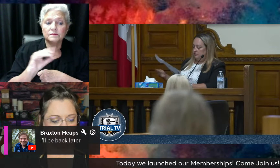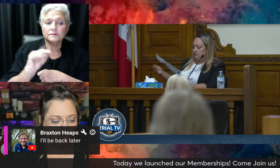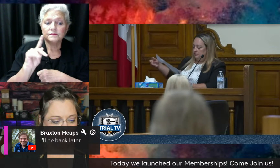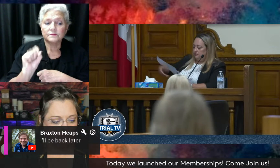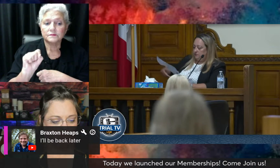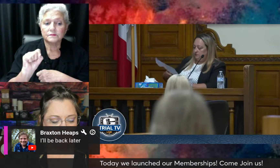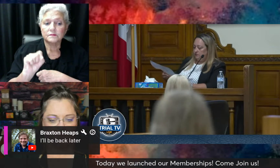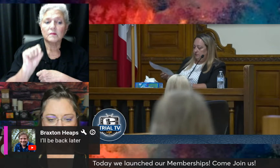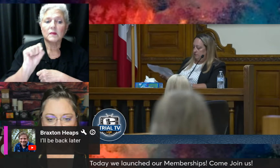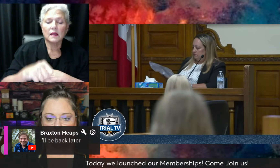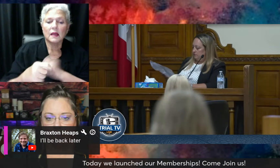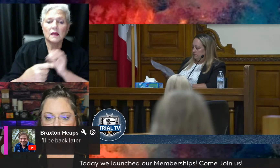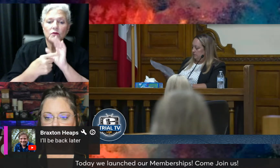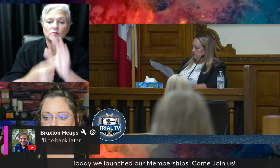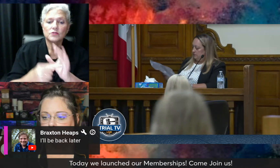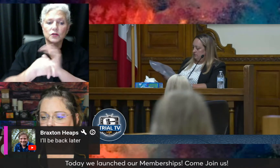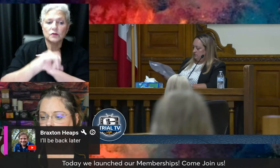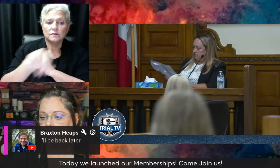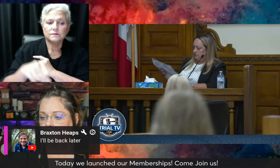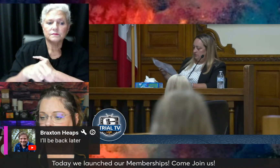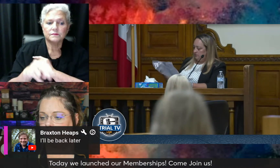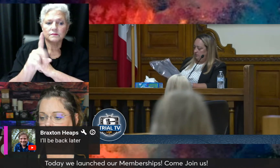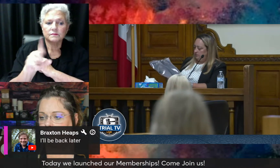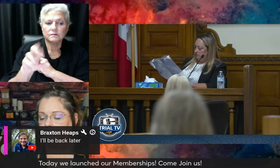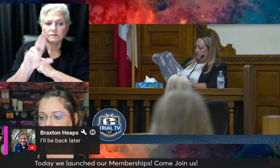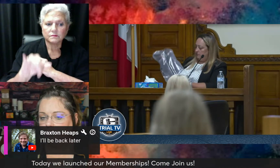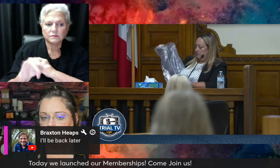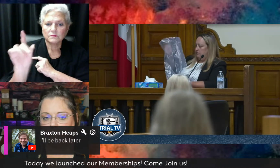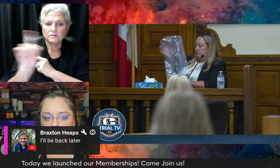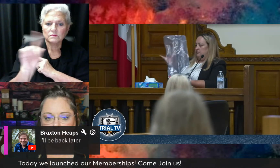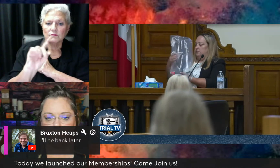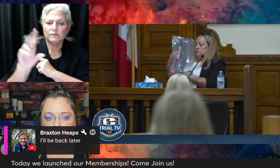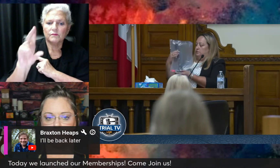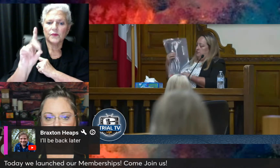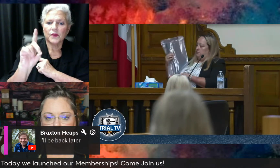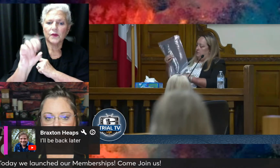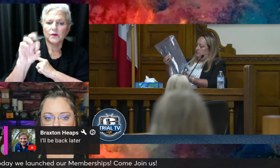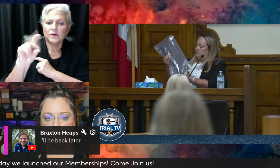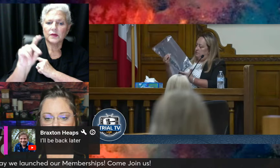you show the jury where you did the testing on there?